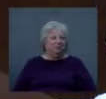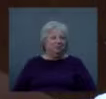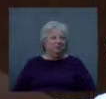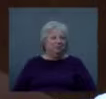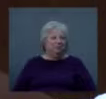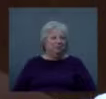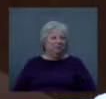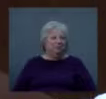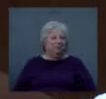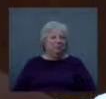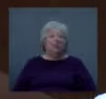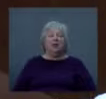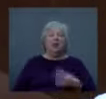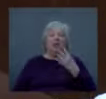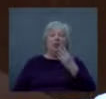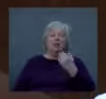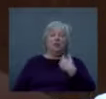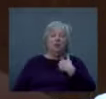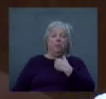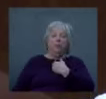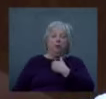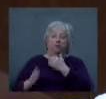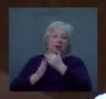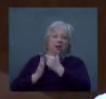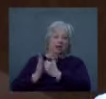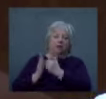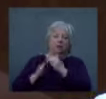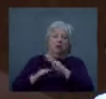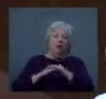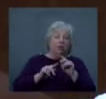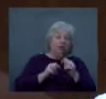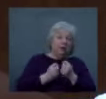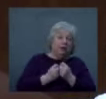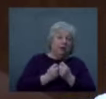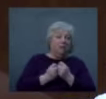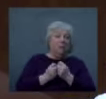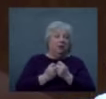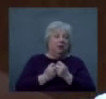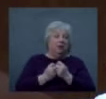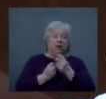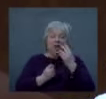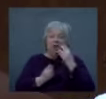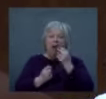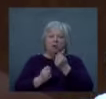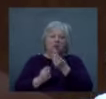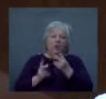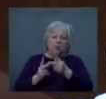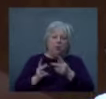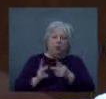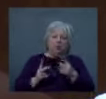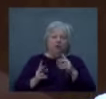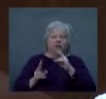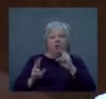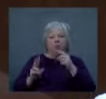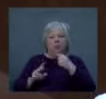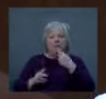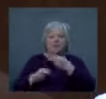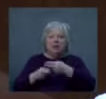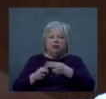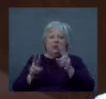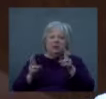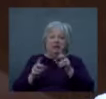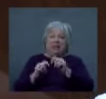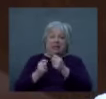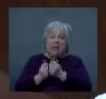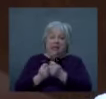There. The four members, are these on the team? I notice in a couple of places you refer to the team. So